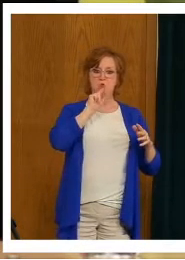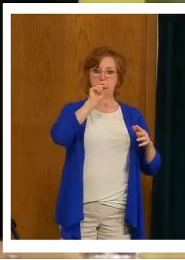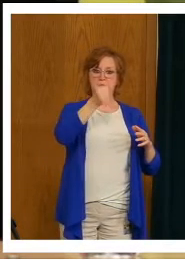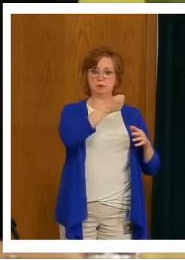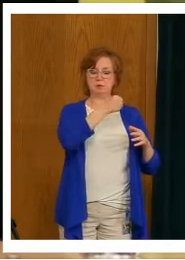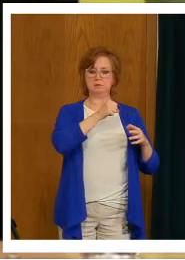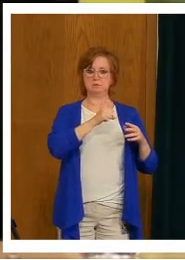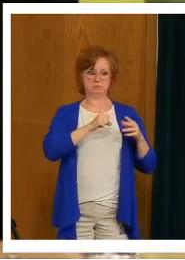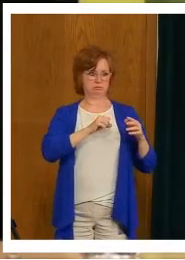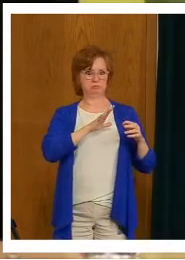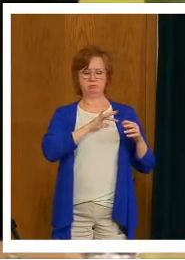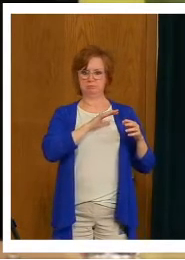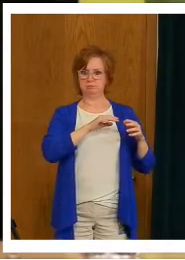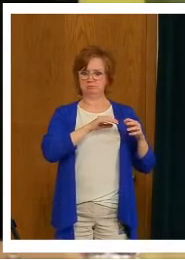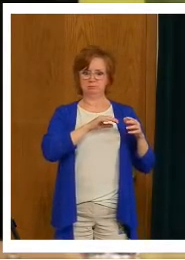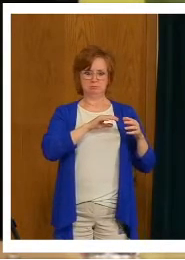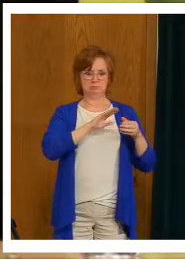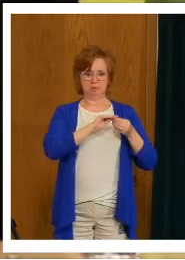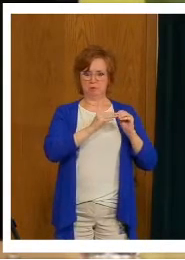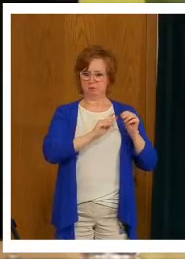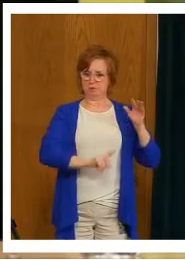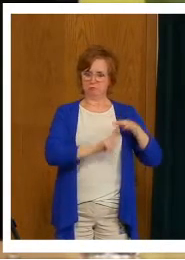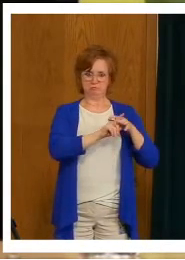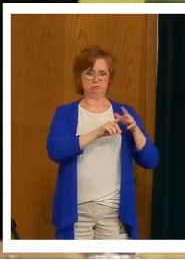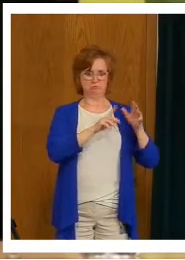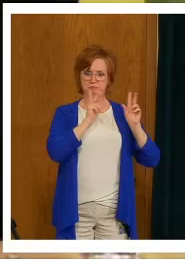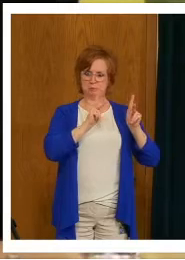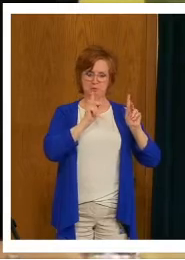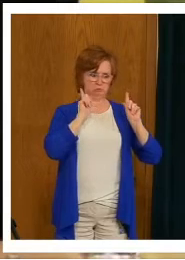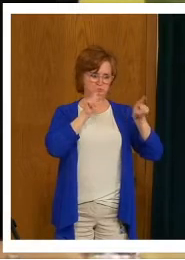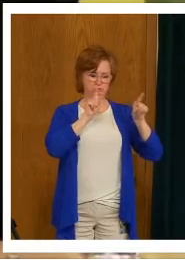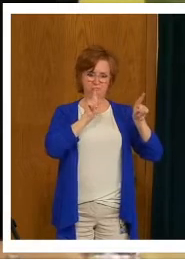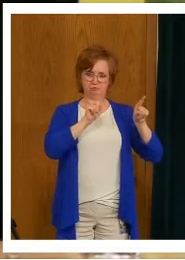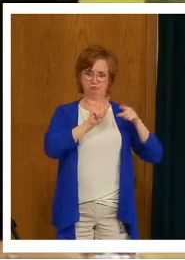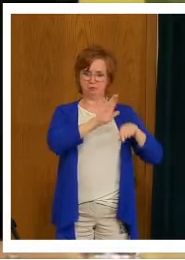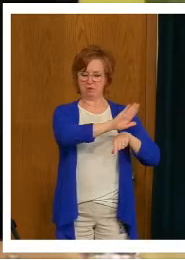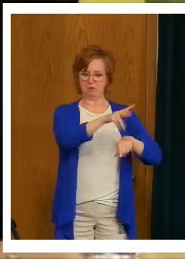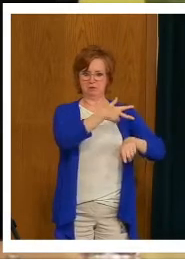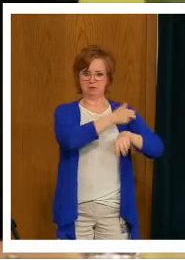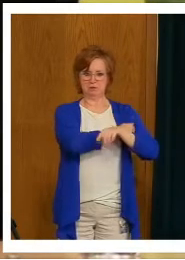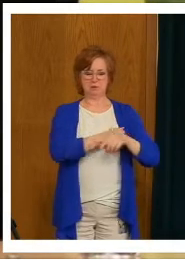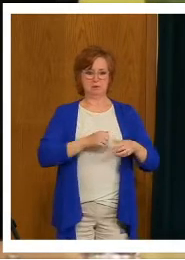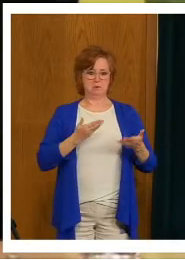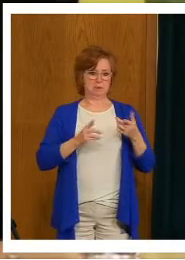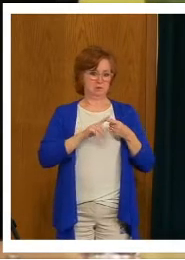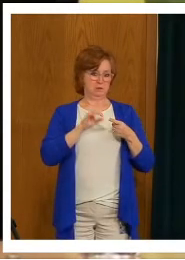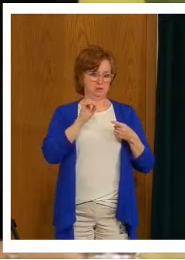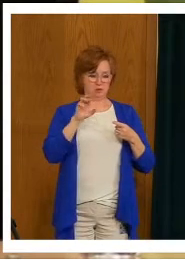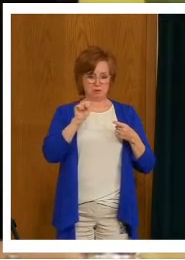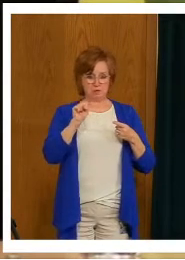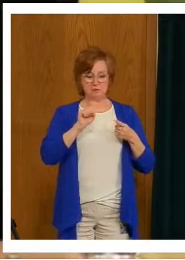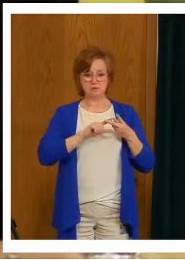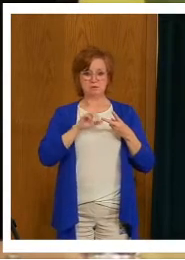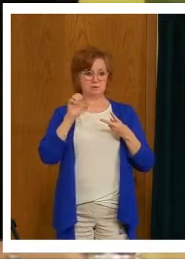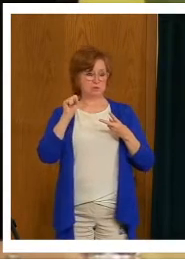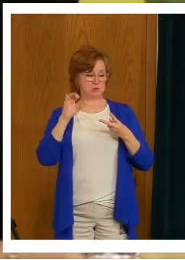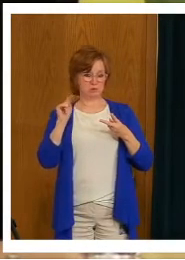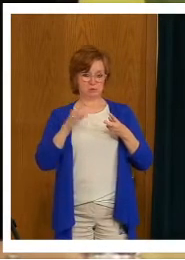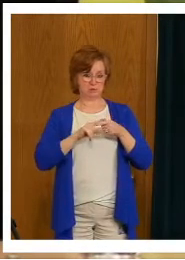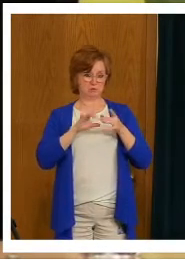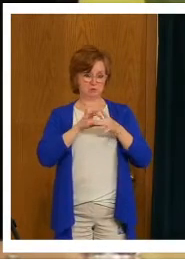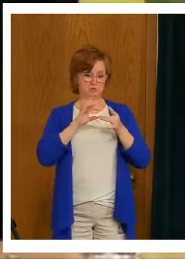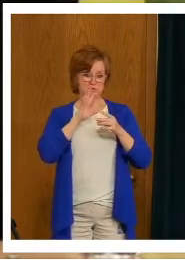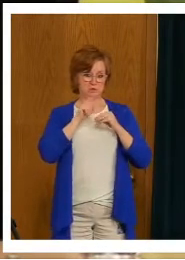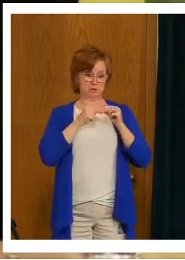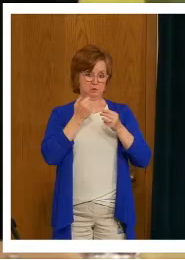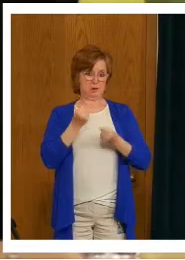in strong numbers. Dr. Shahab, you might have actually a comment on the numbers of people, or Scott, on the numbers of people that are showing up. And